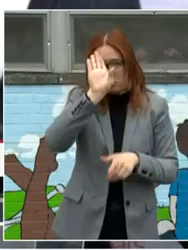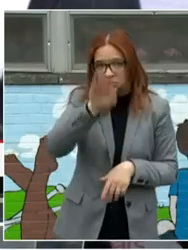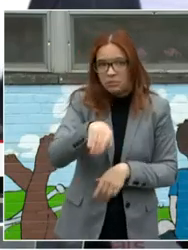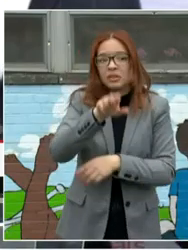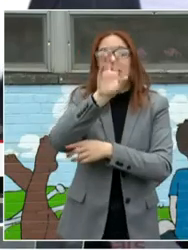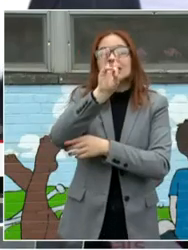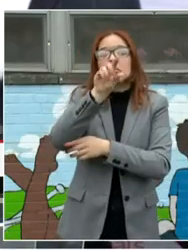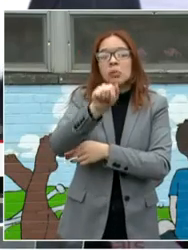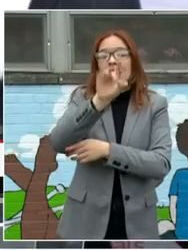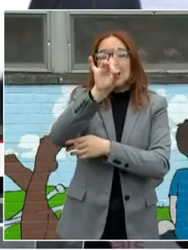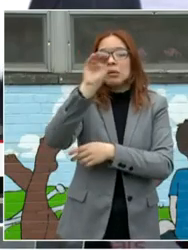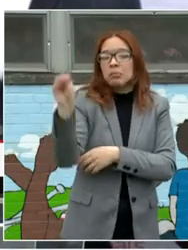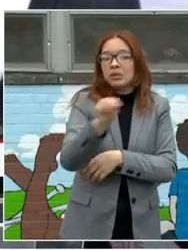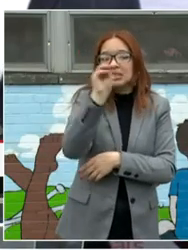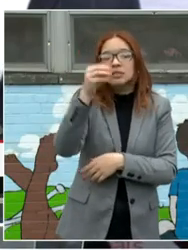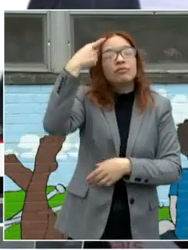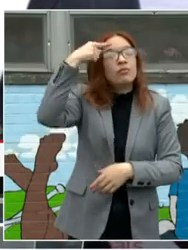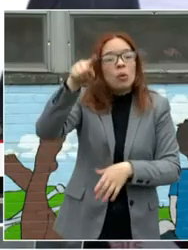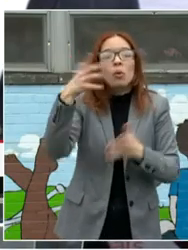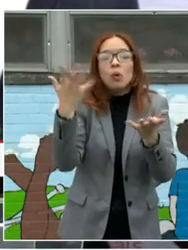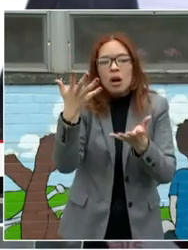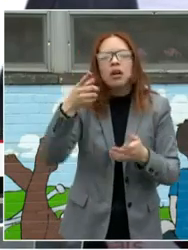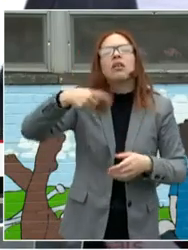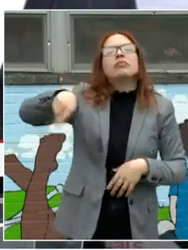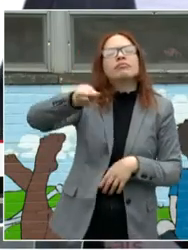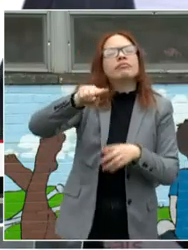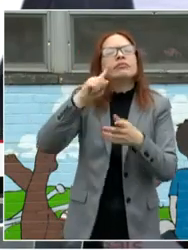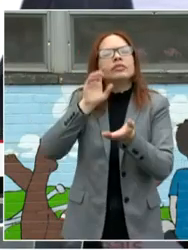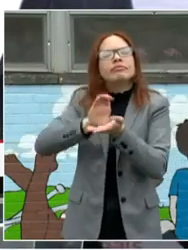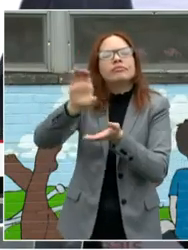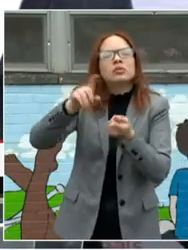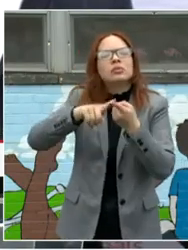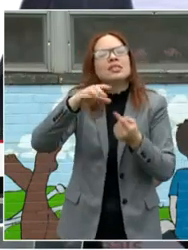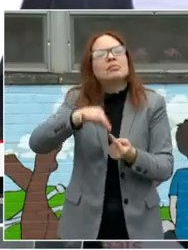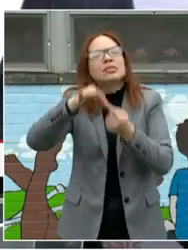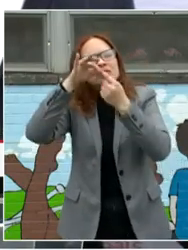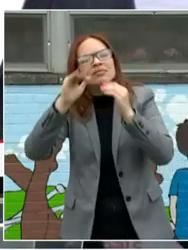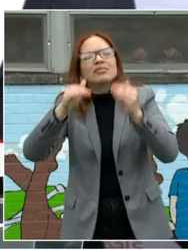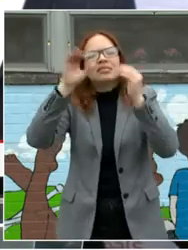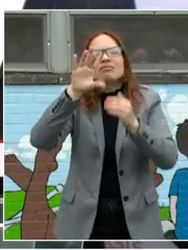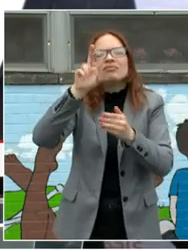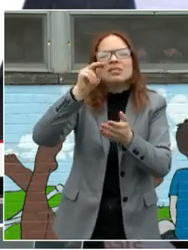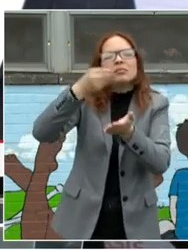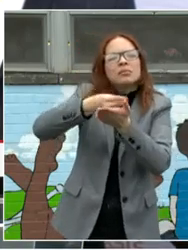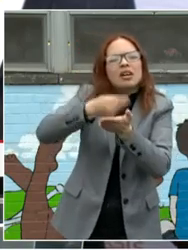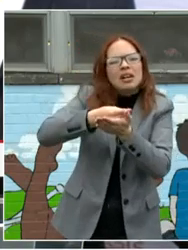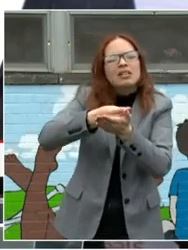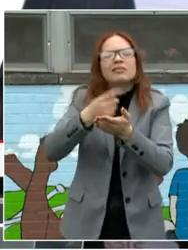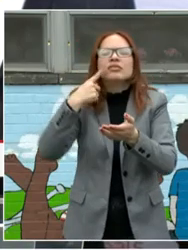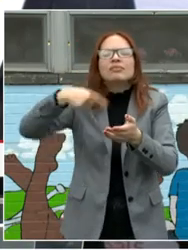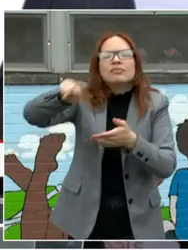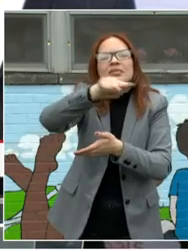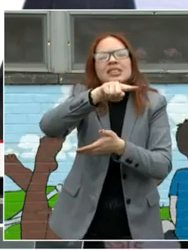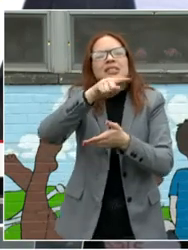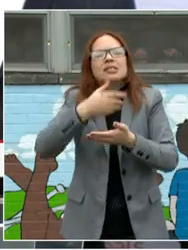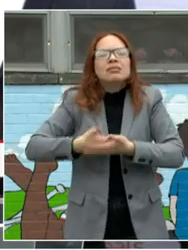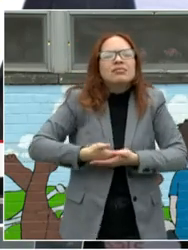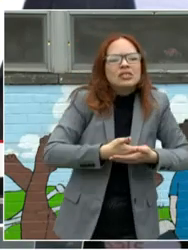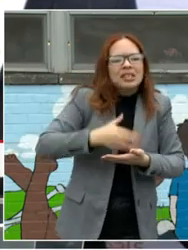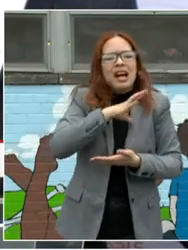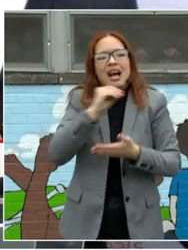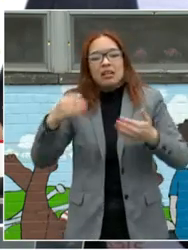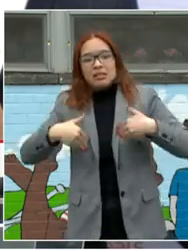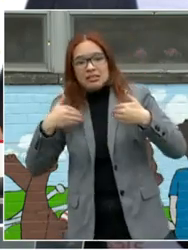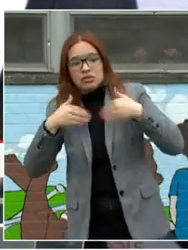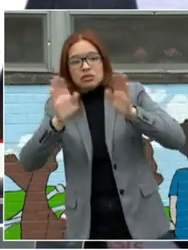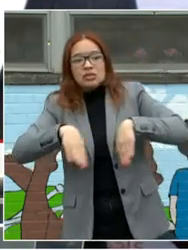fund through the mayor's budget will have dedicated resources for child care slots for infants and toddlers with disabilities